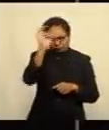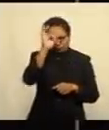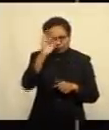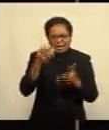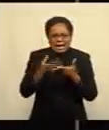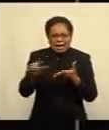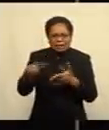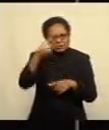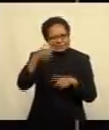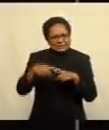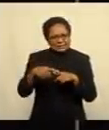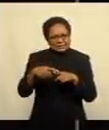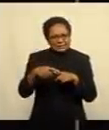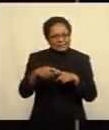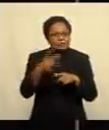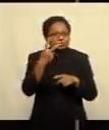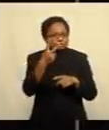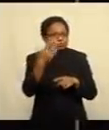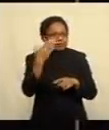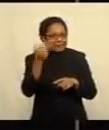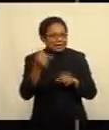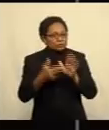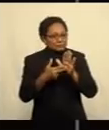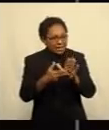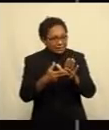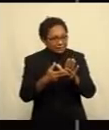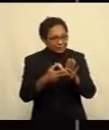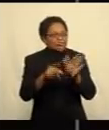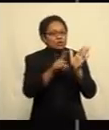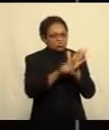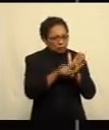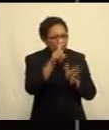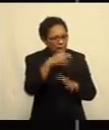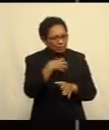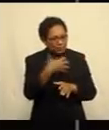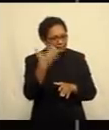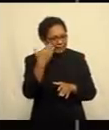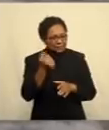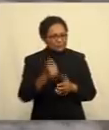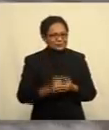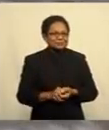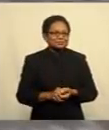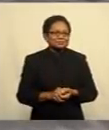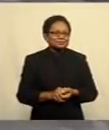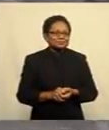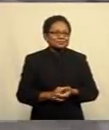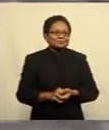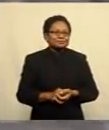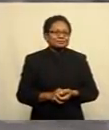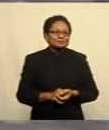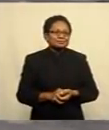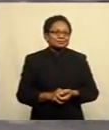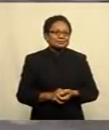cases were recorded in Nandi, 1 in Lotoka. Lena Reese reports.